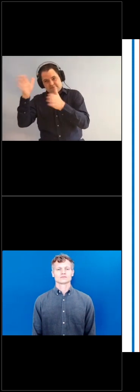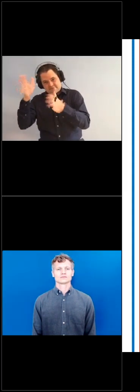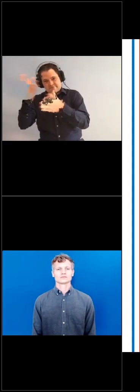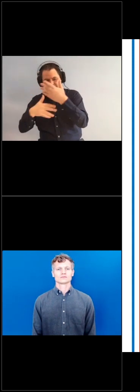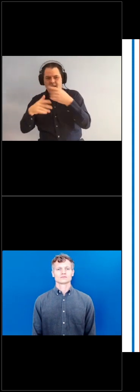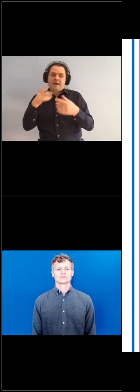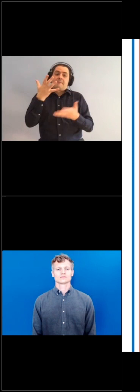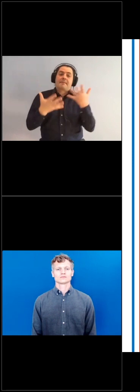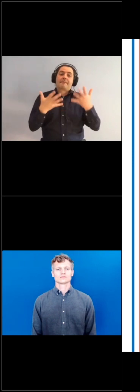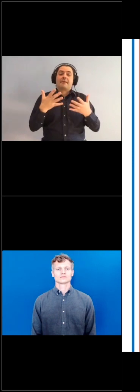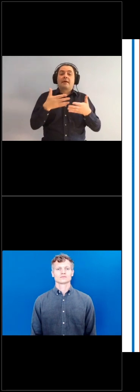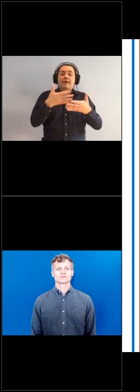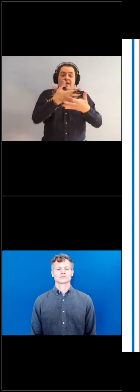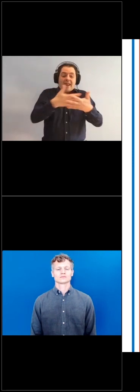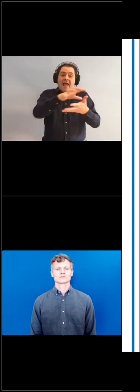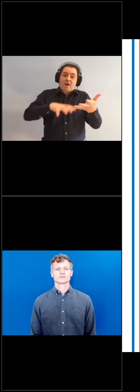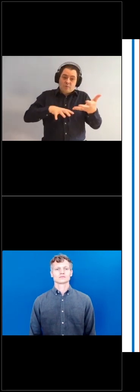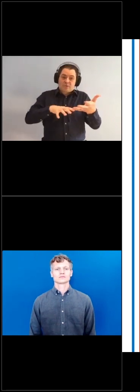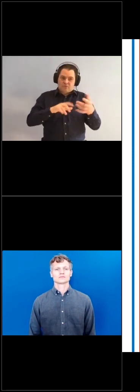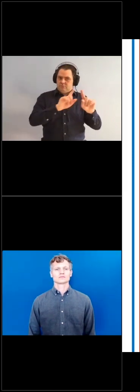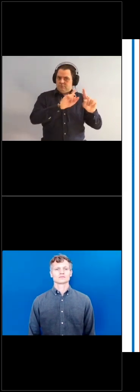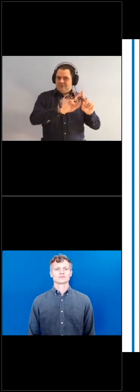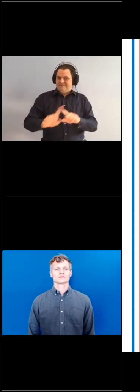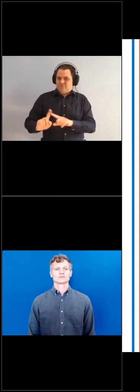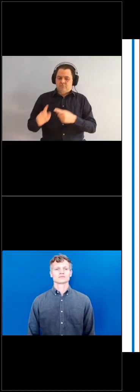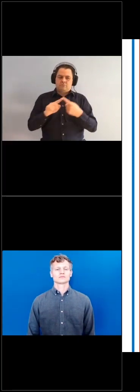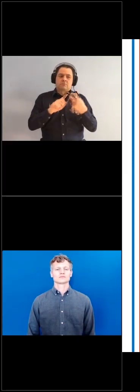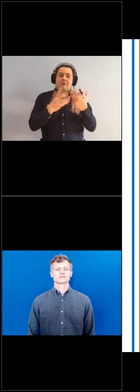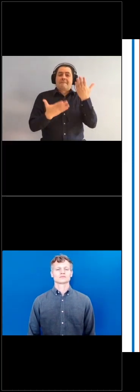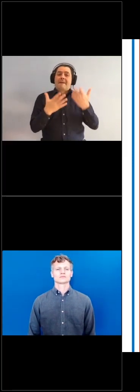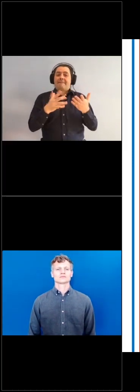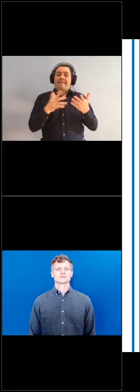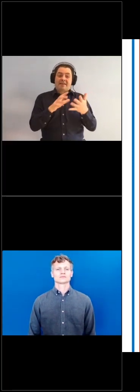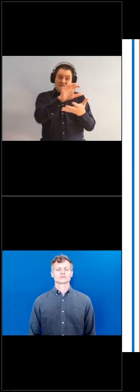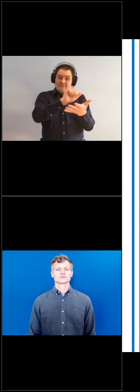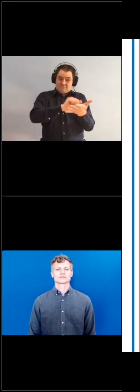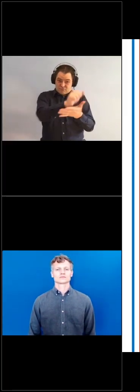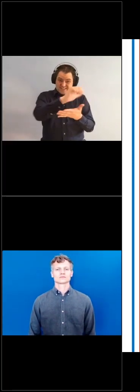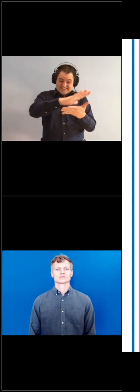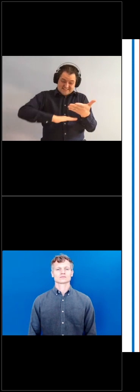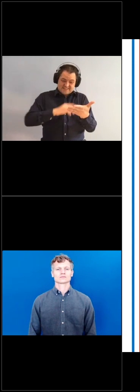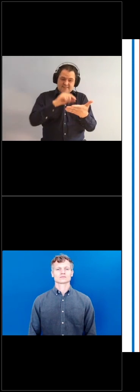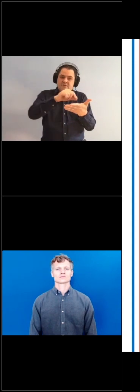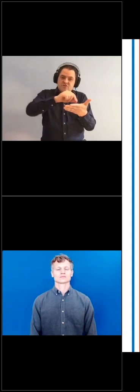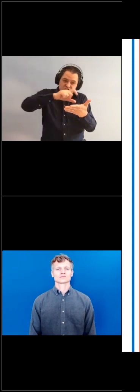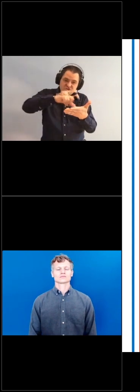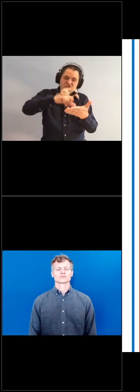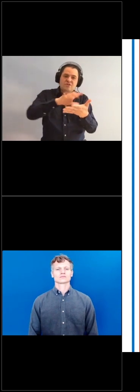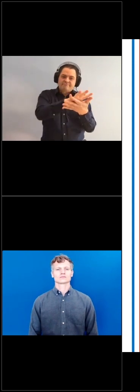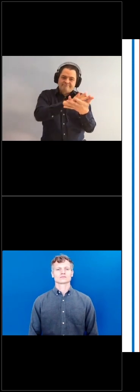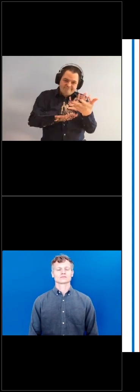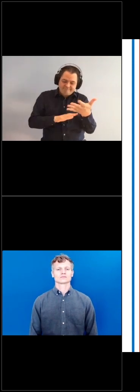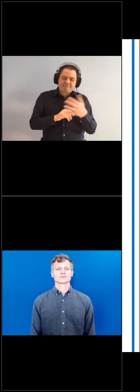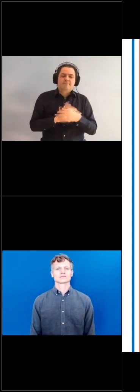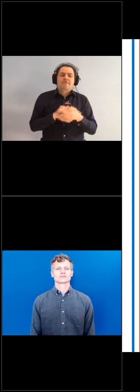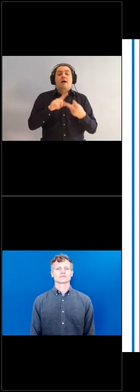languages, the use of sign language interpreters, and also reviewing the materials that we'll be disseminating to make sure